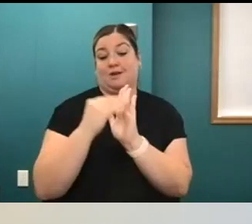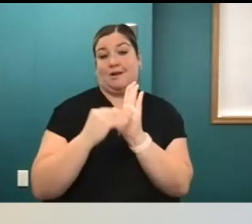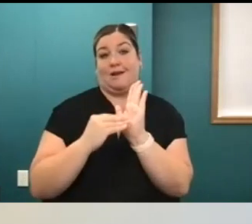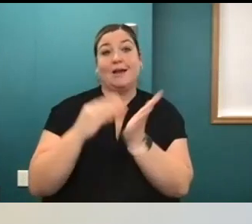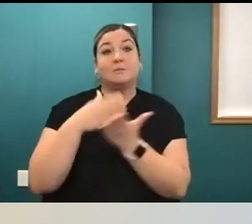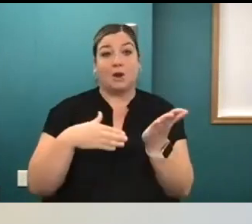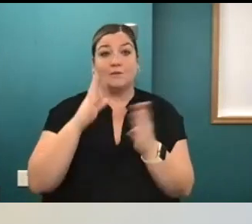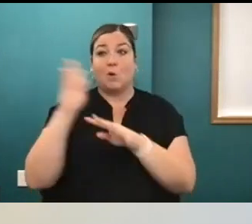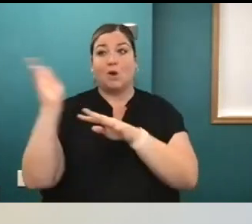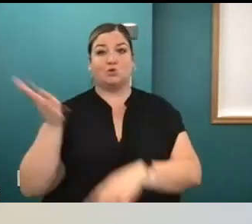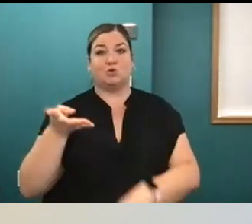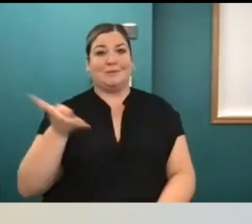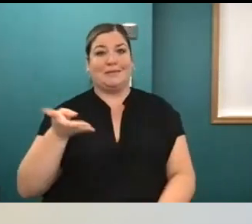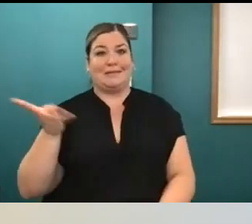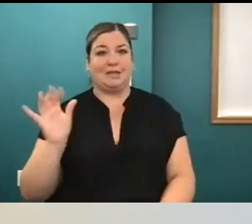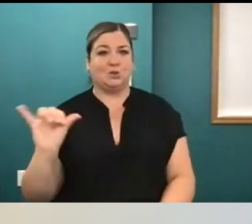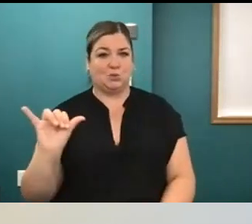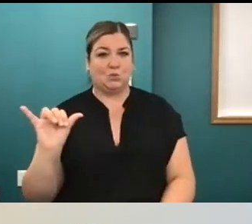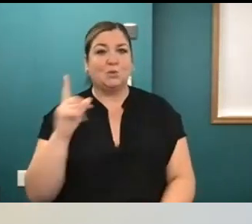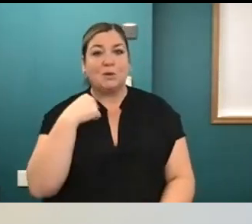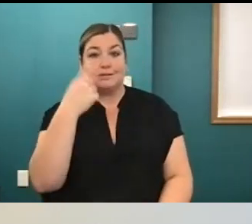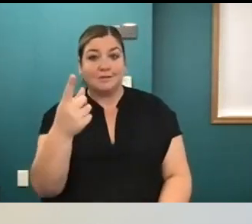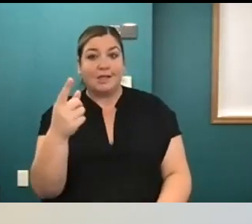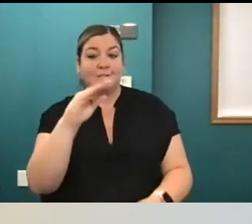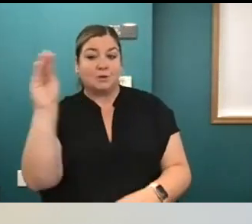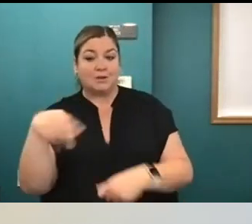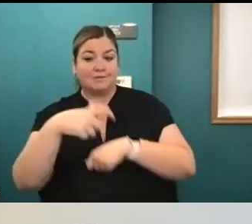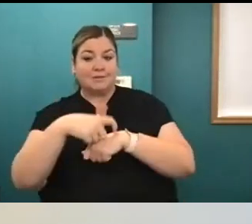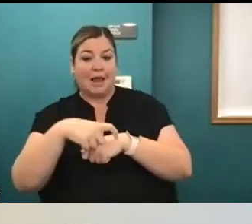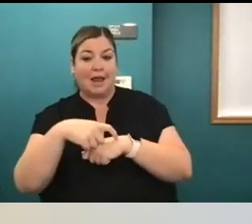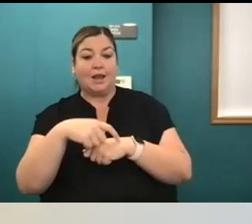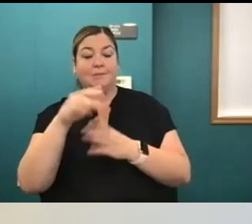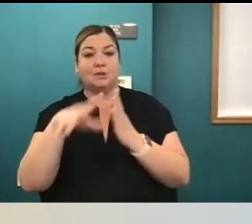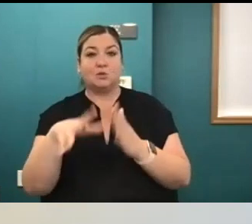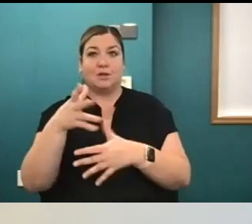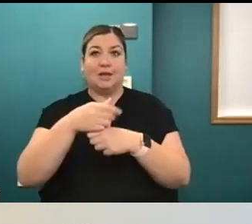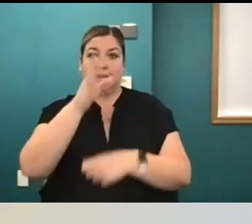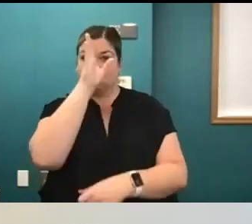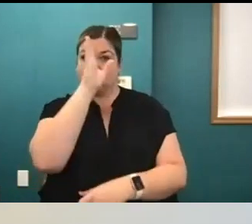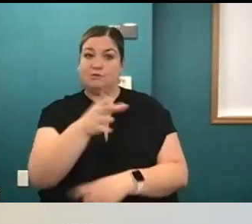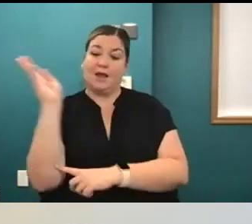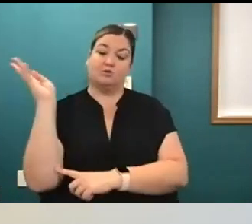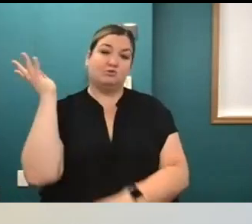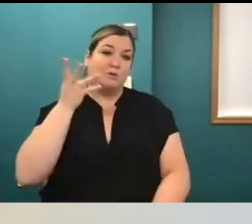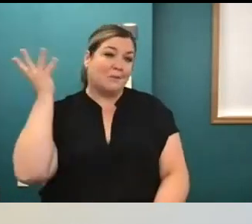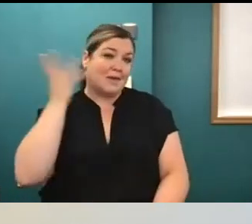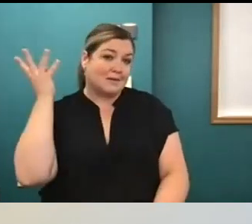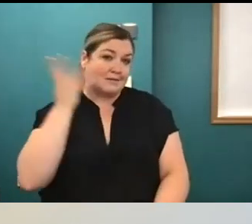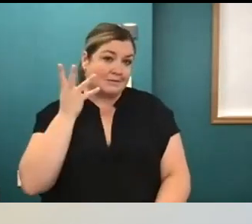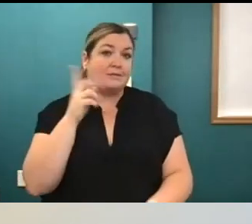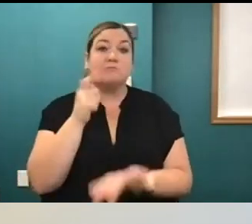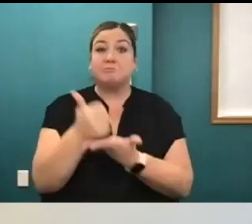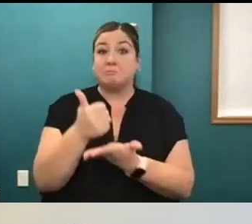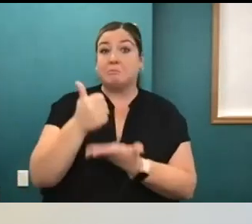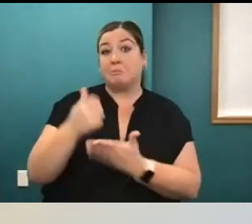streaming as well. So it will give us the percentage of time the child is utilizing direct streaming, which can be helpful, particularly,